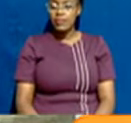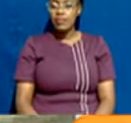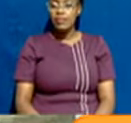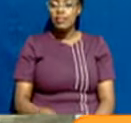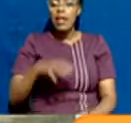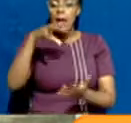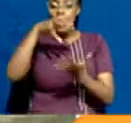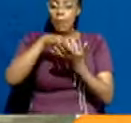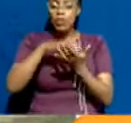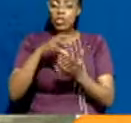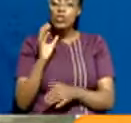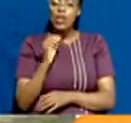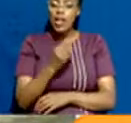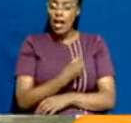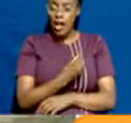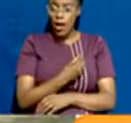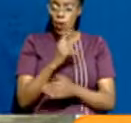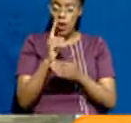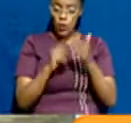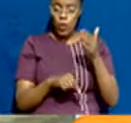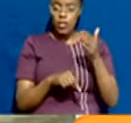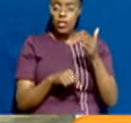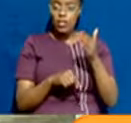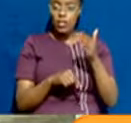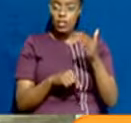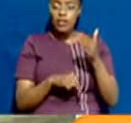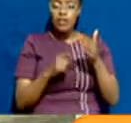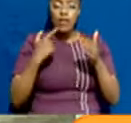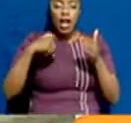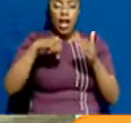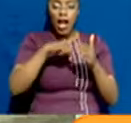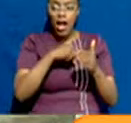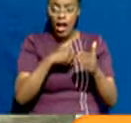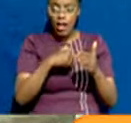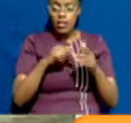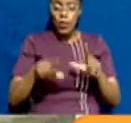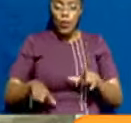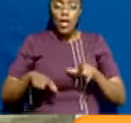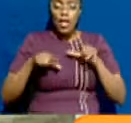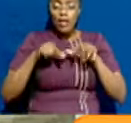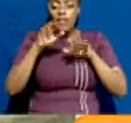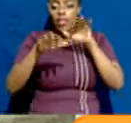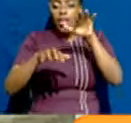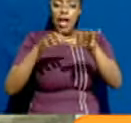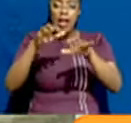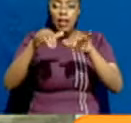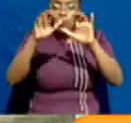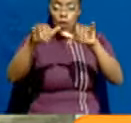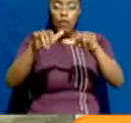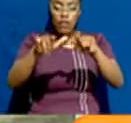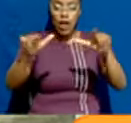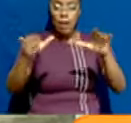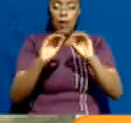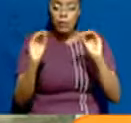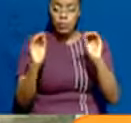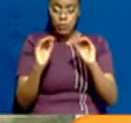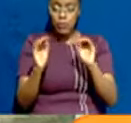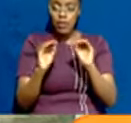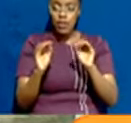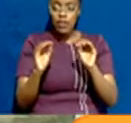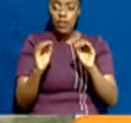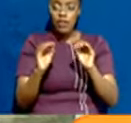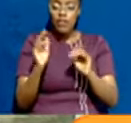Our position is that we don't live in the animal farm, that